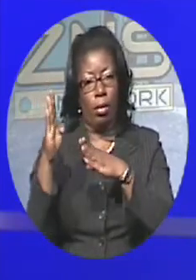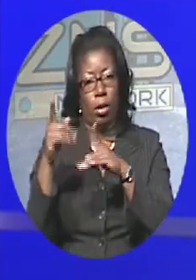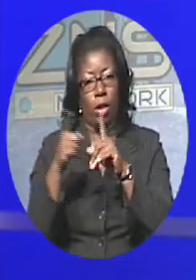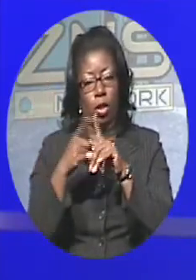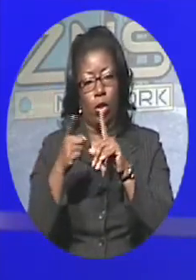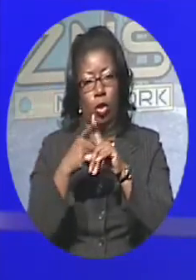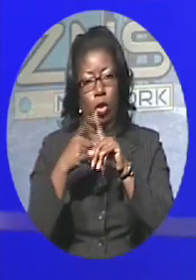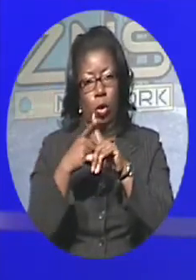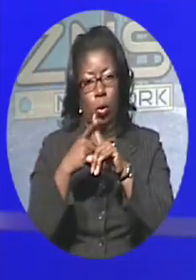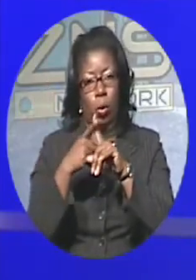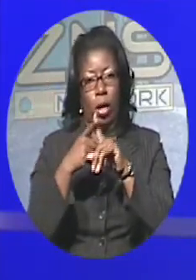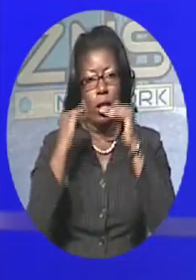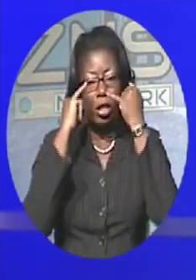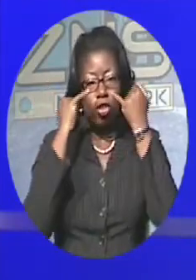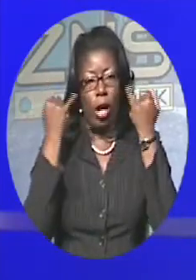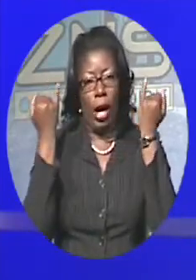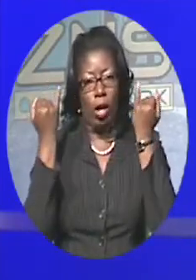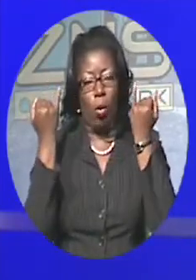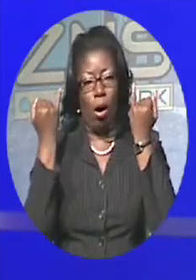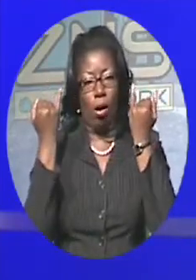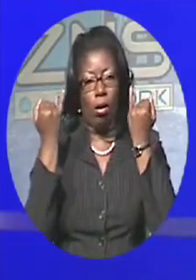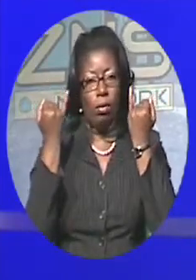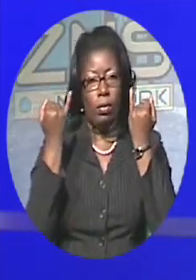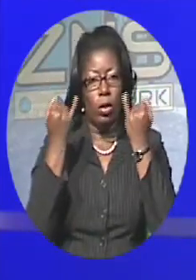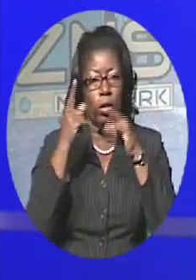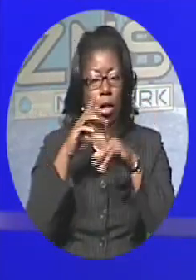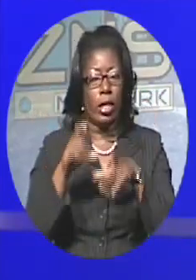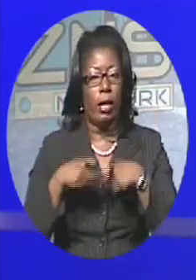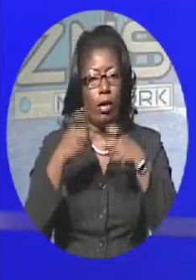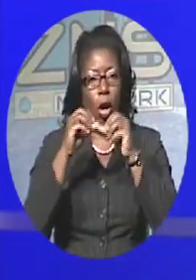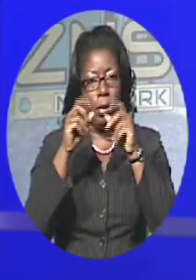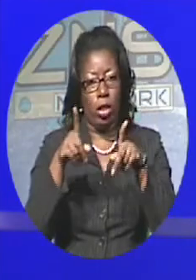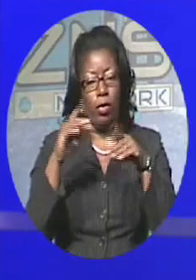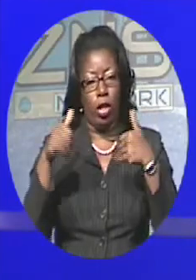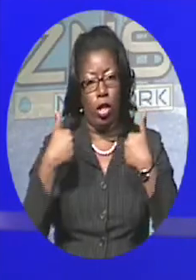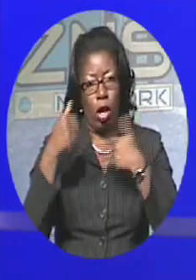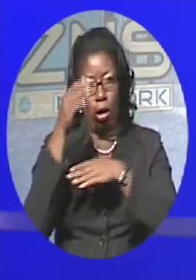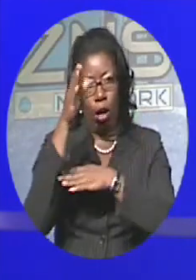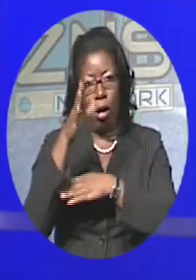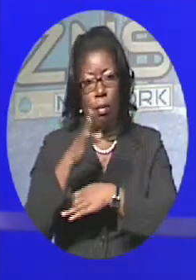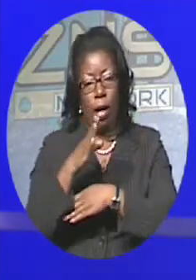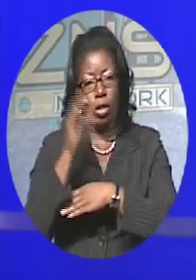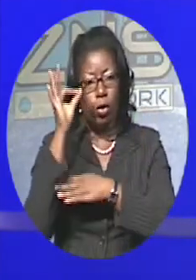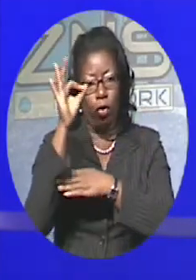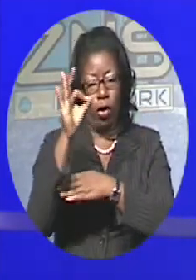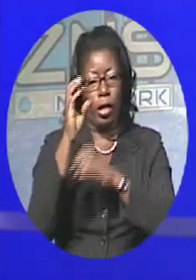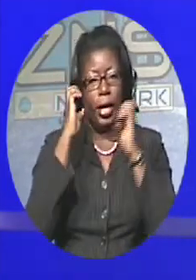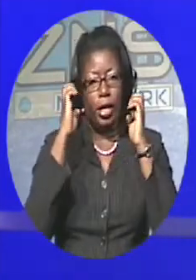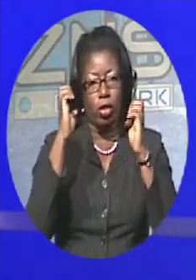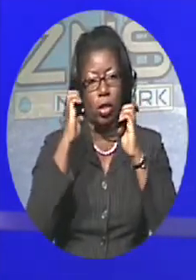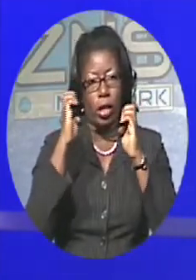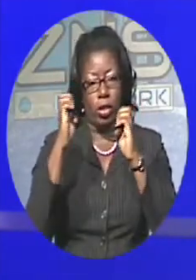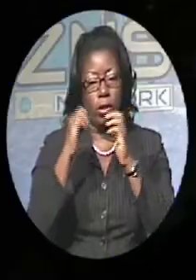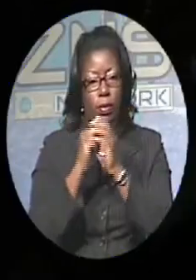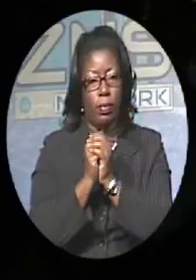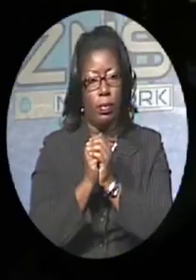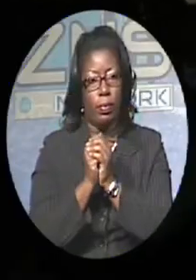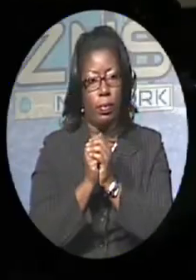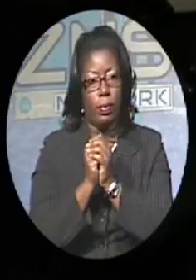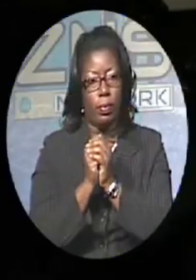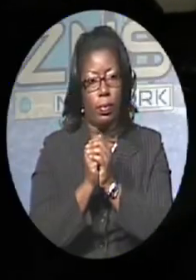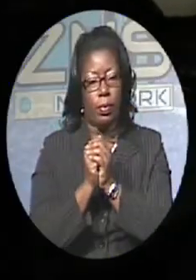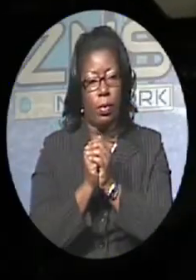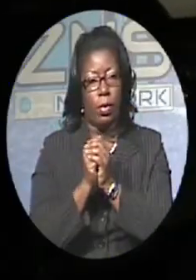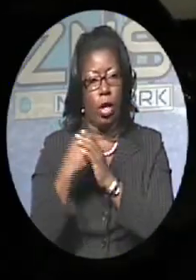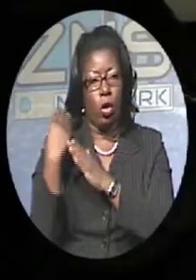Jaguars Basketball Showcase. And it's all about providing opportunities for our young men to further their education abroad. We can